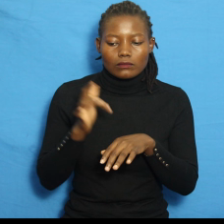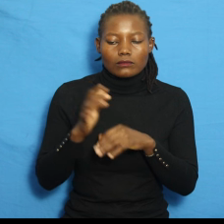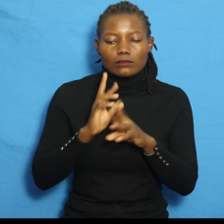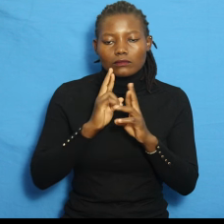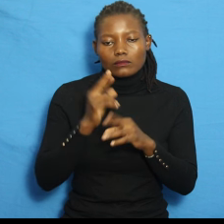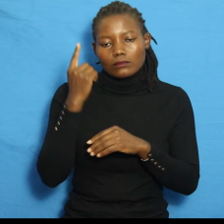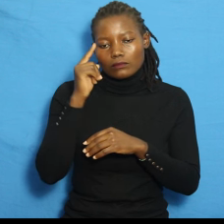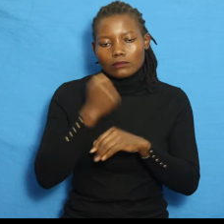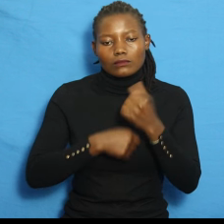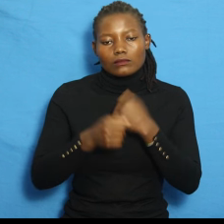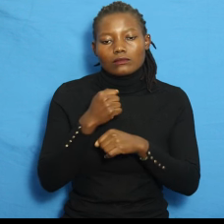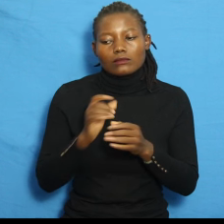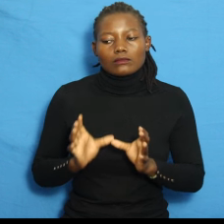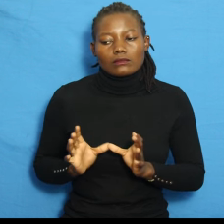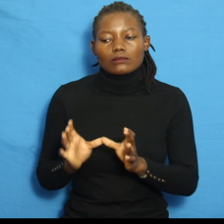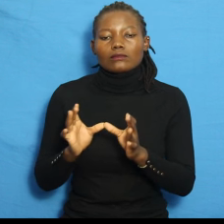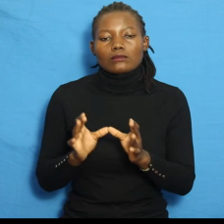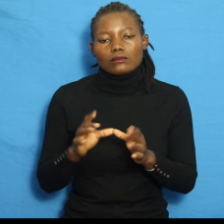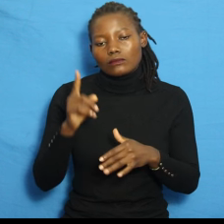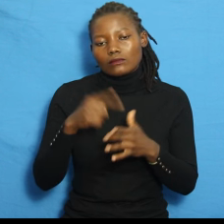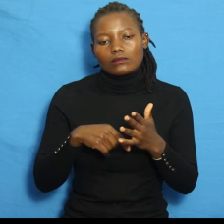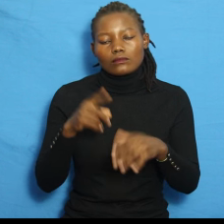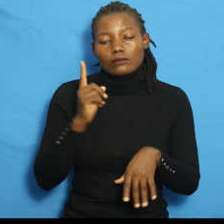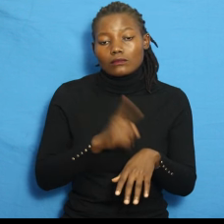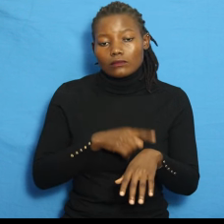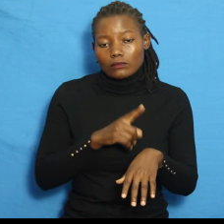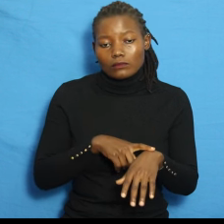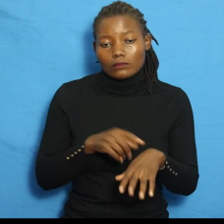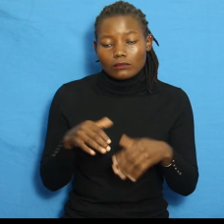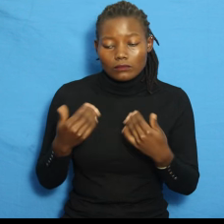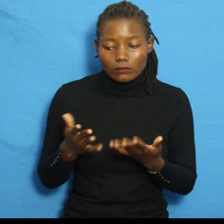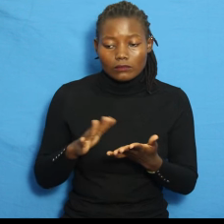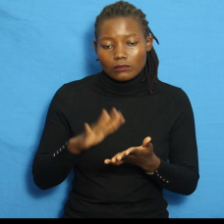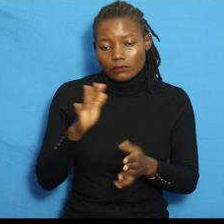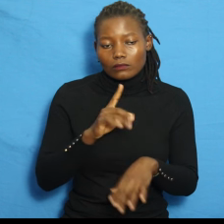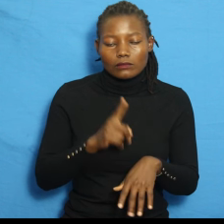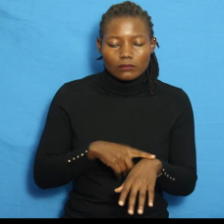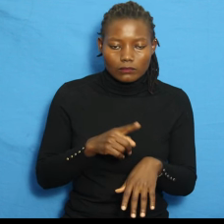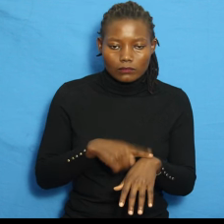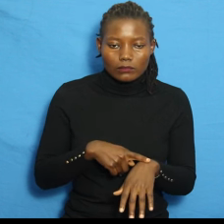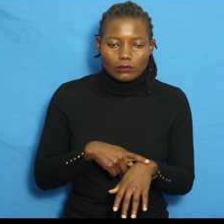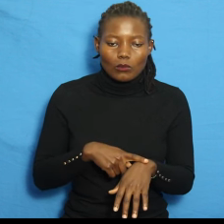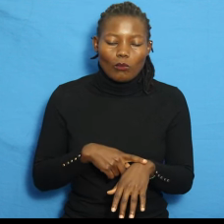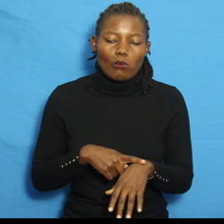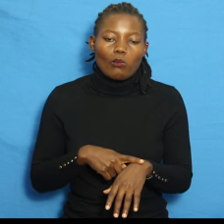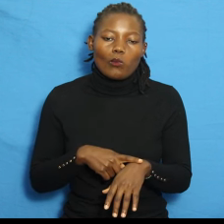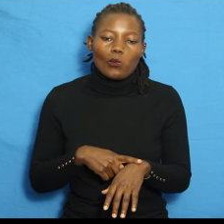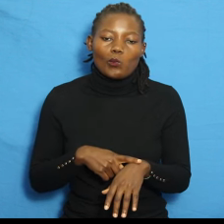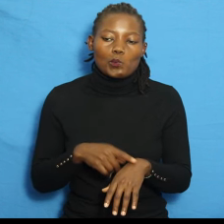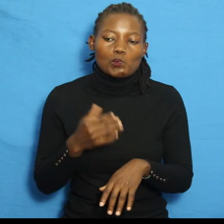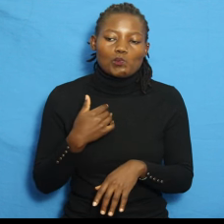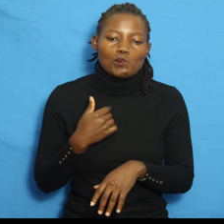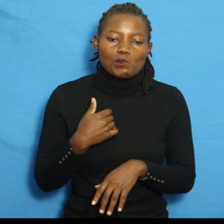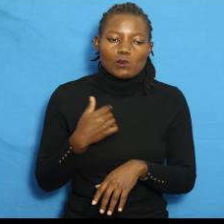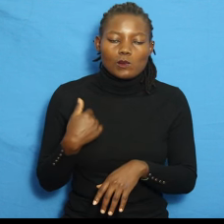of these acting forces are duration, how much time, how much time have